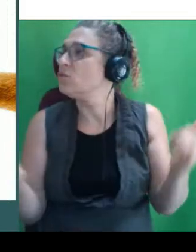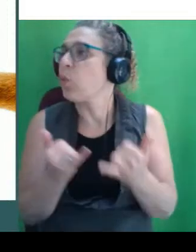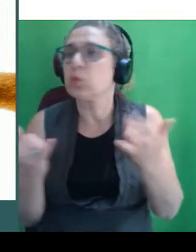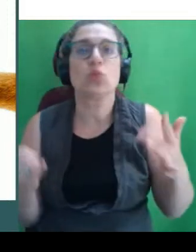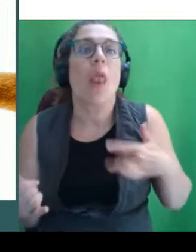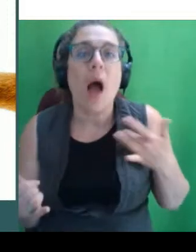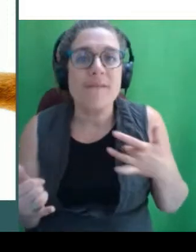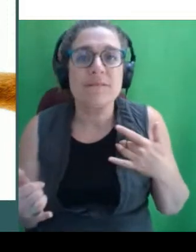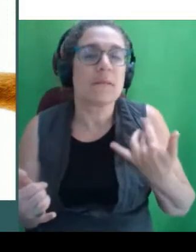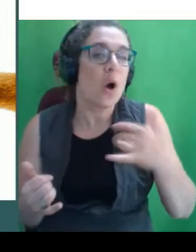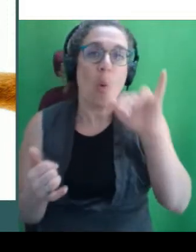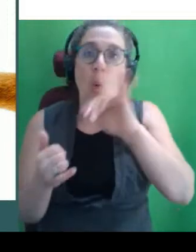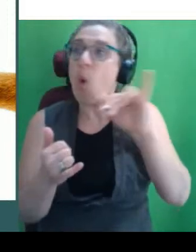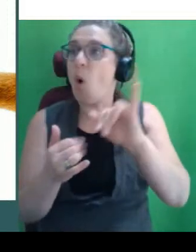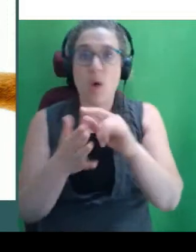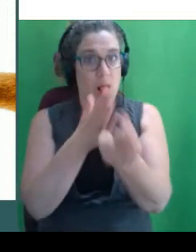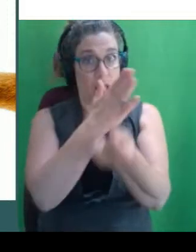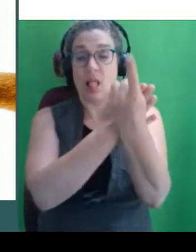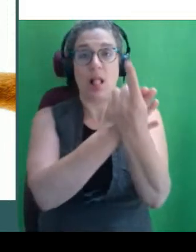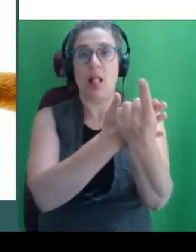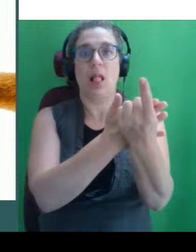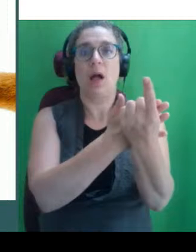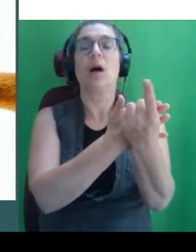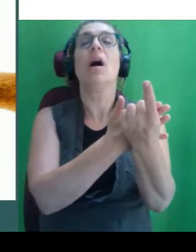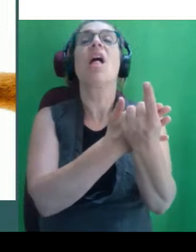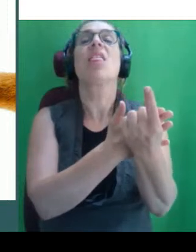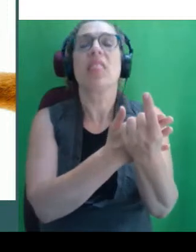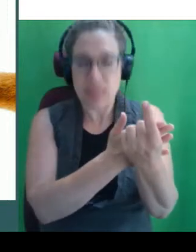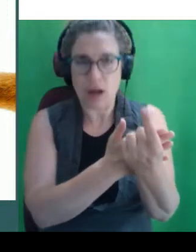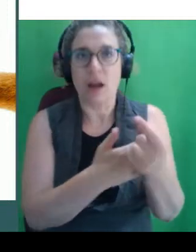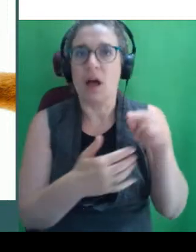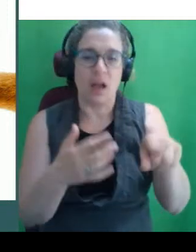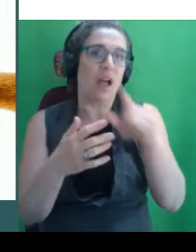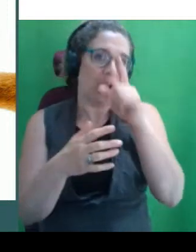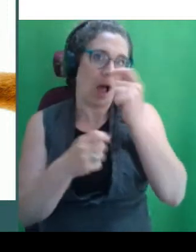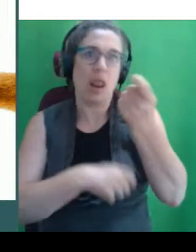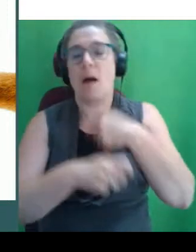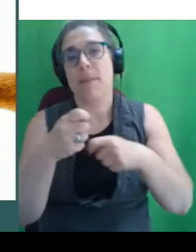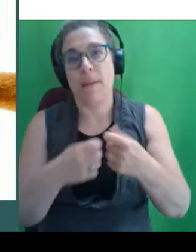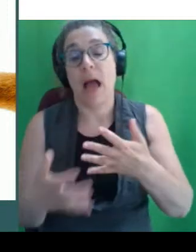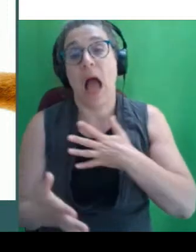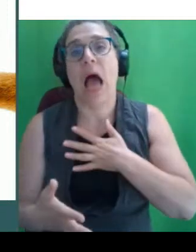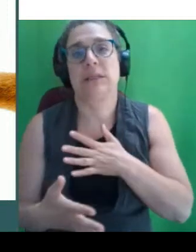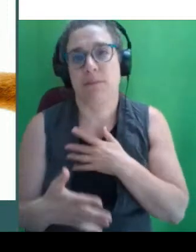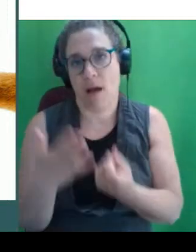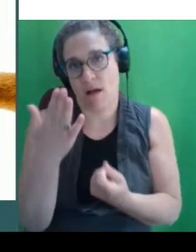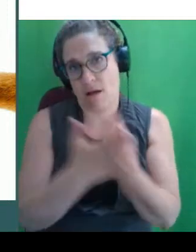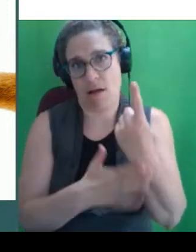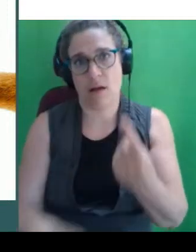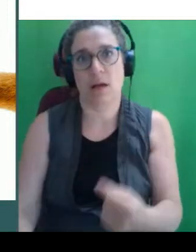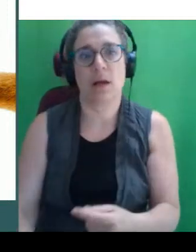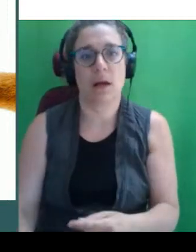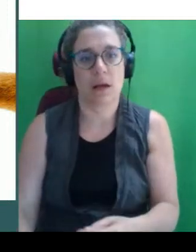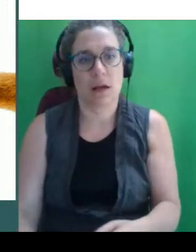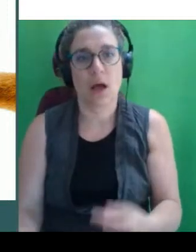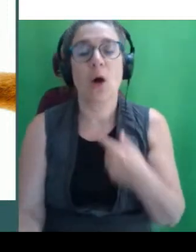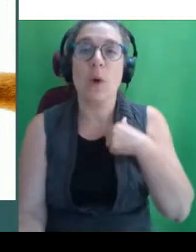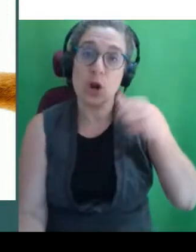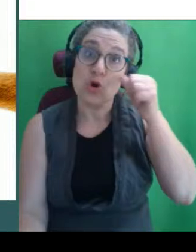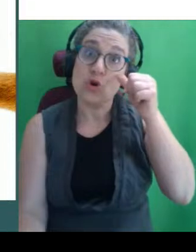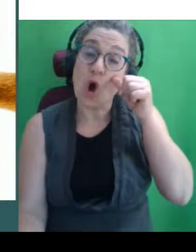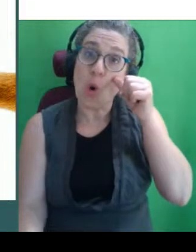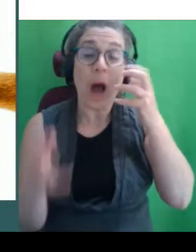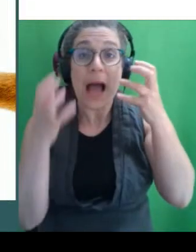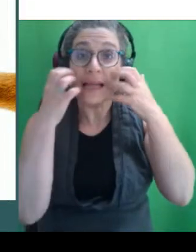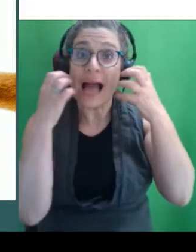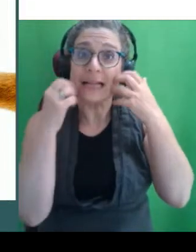by chance, and they can have an asthma attack brought on by those cats. We do know that cat allergens are